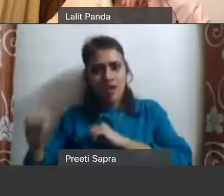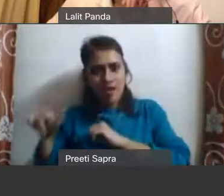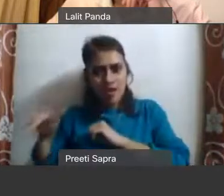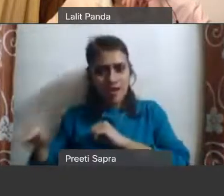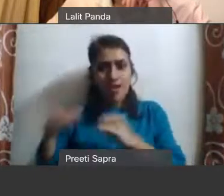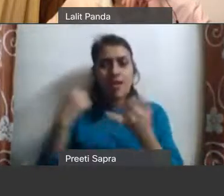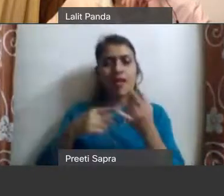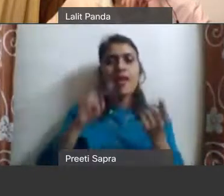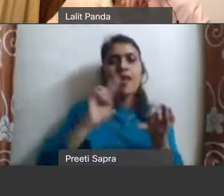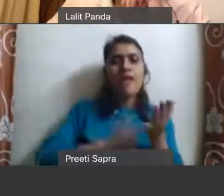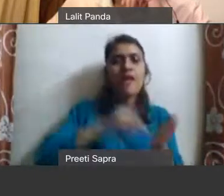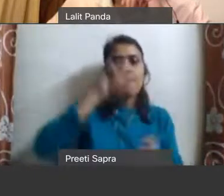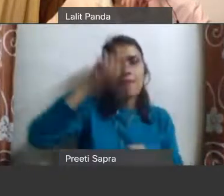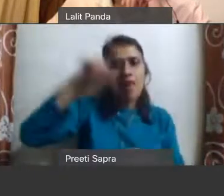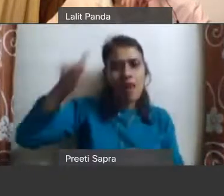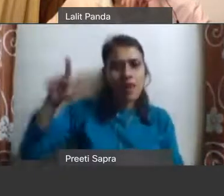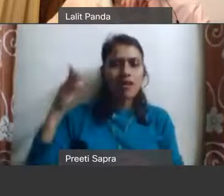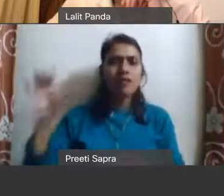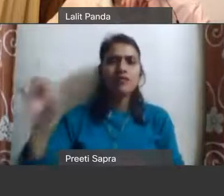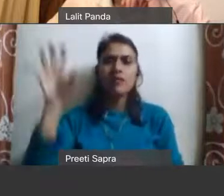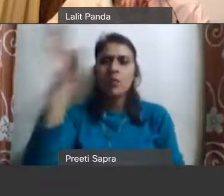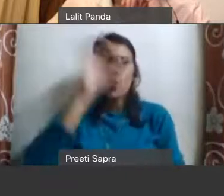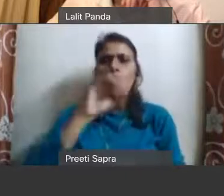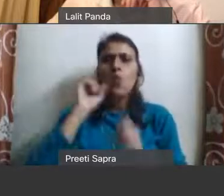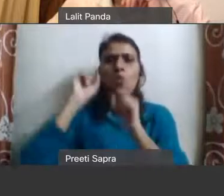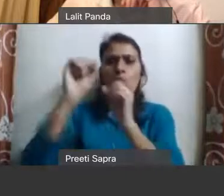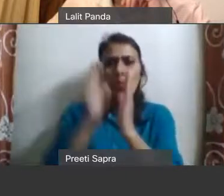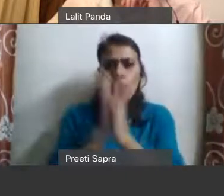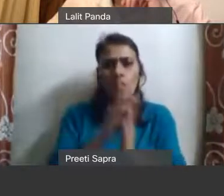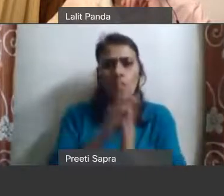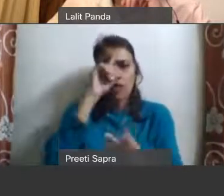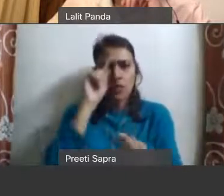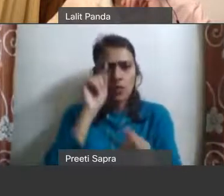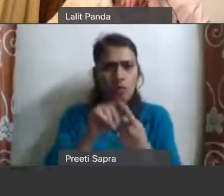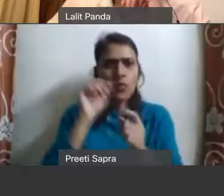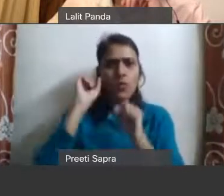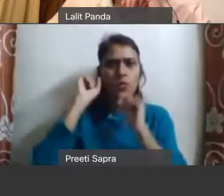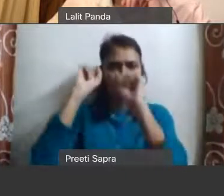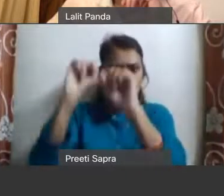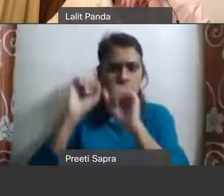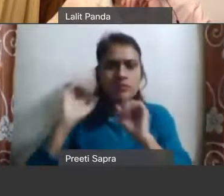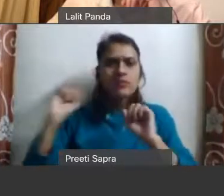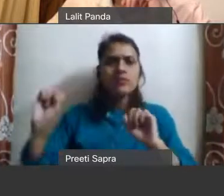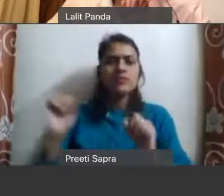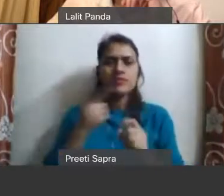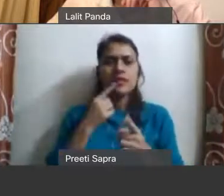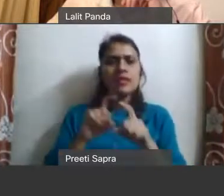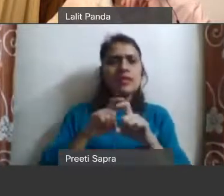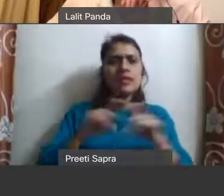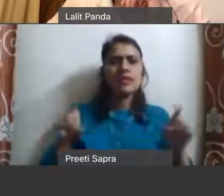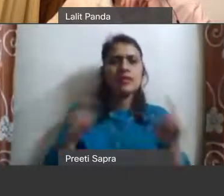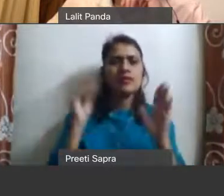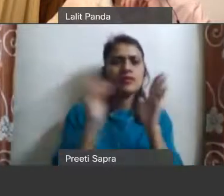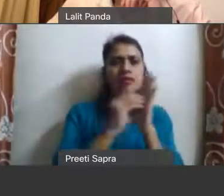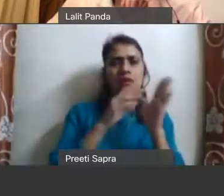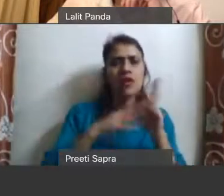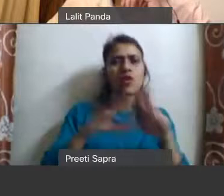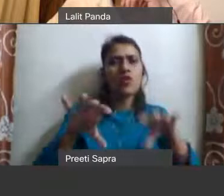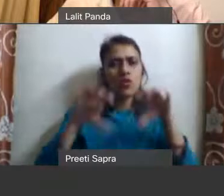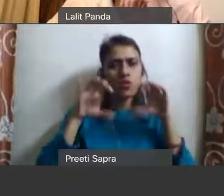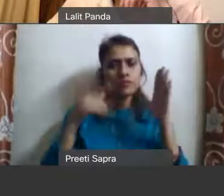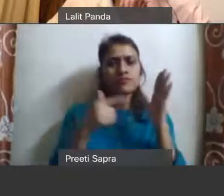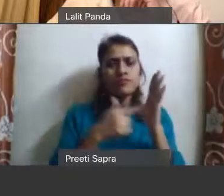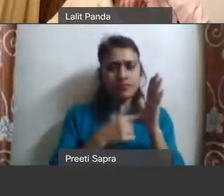are akin to state religions, and where religions in fact find an explicit mention in their constitution, such as the Sri